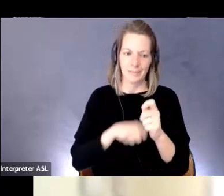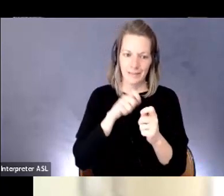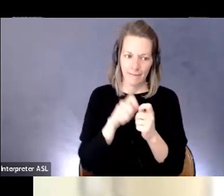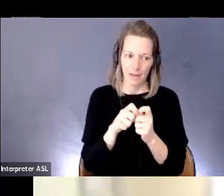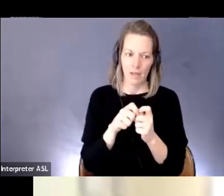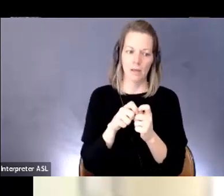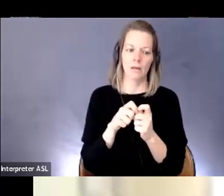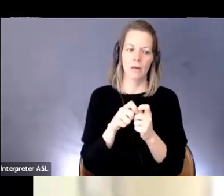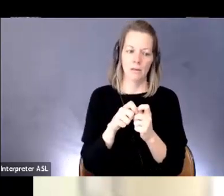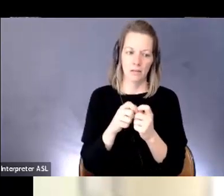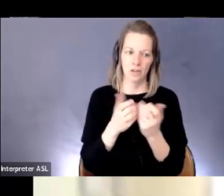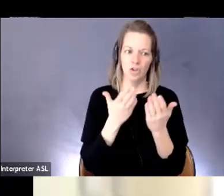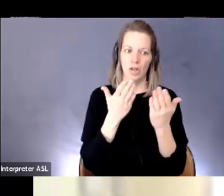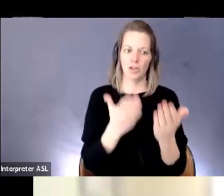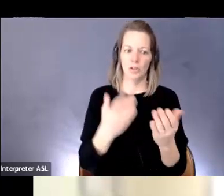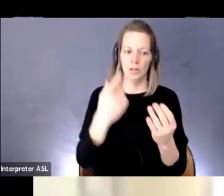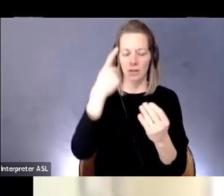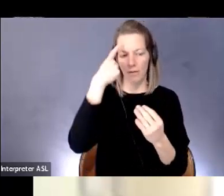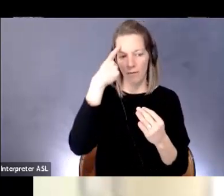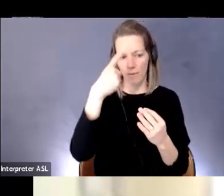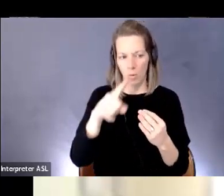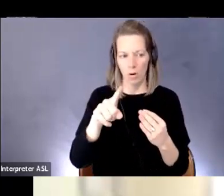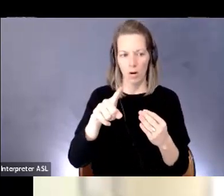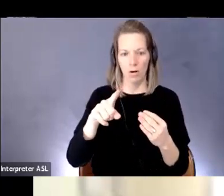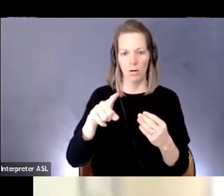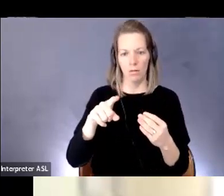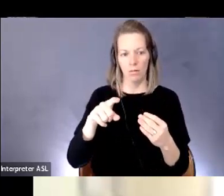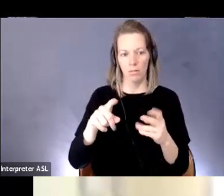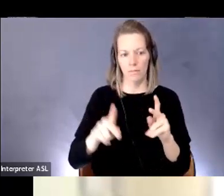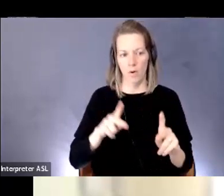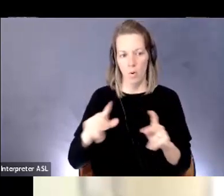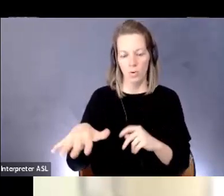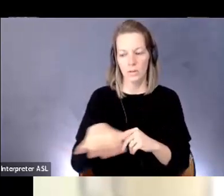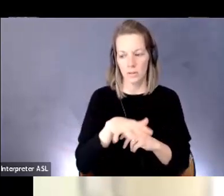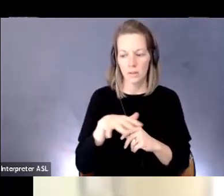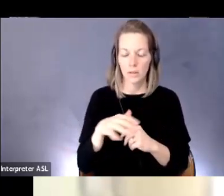specific suggestions for our membership to